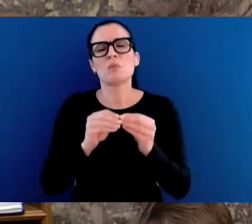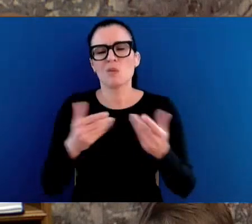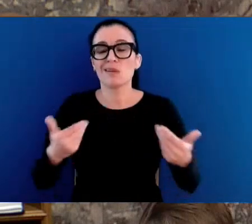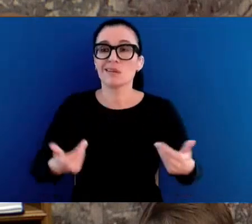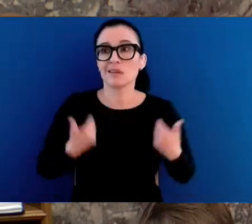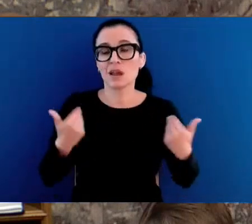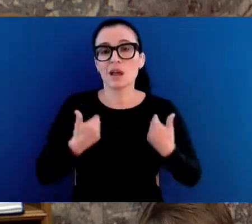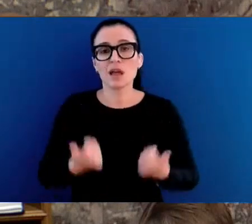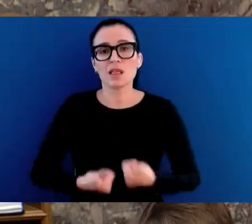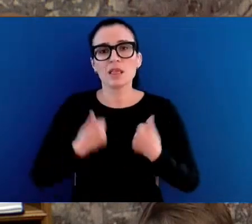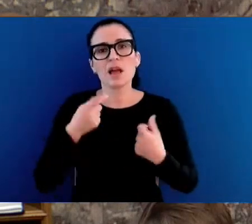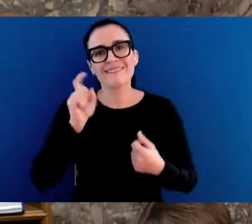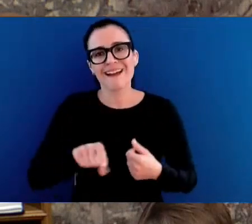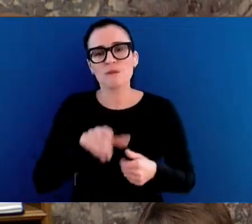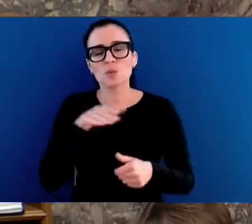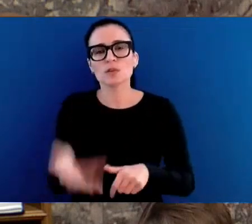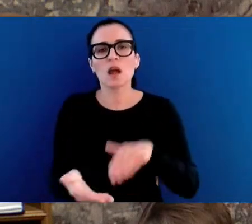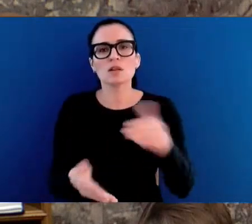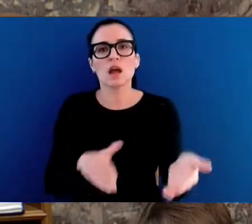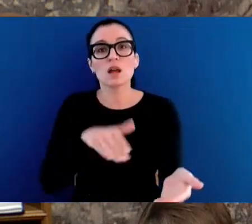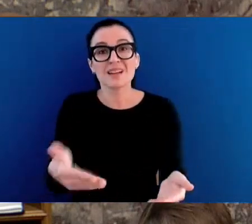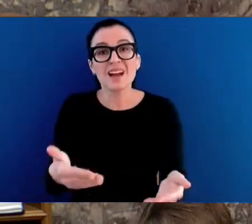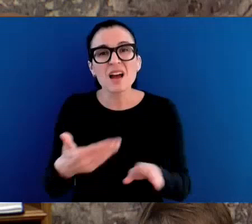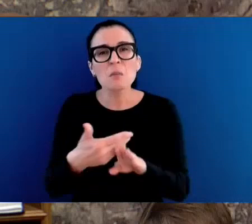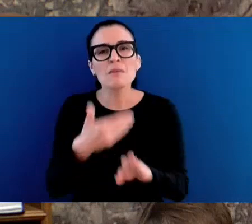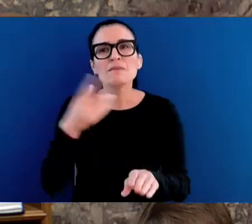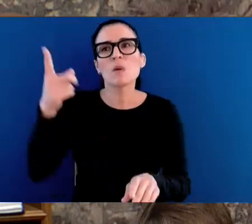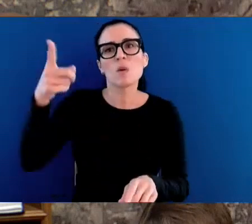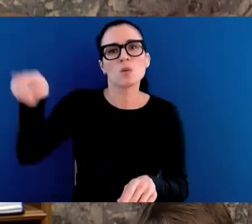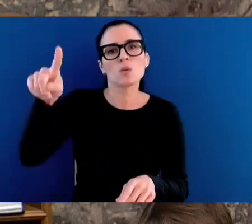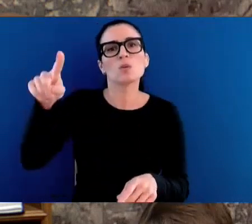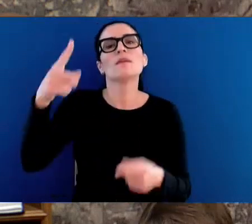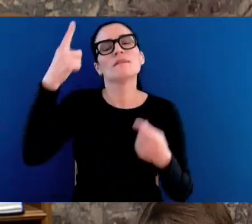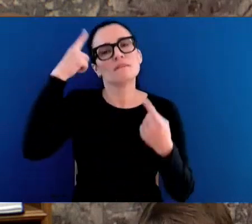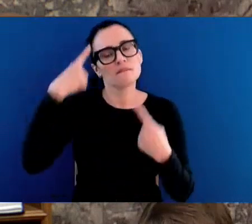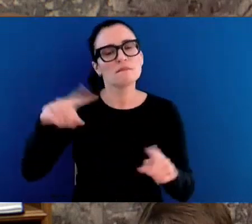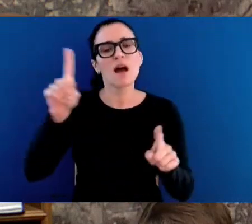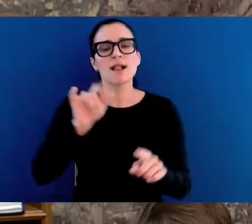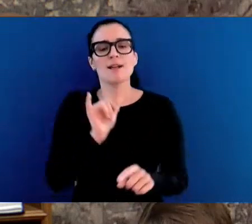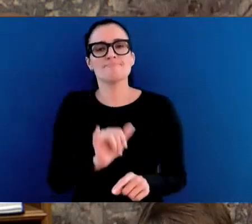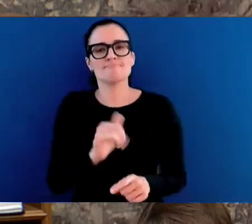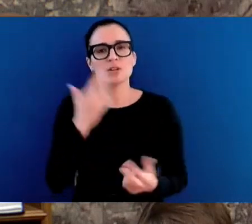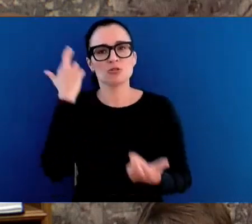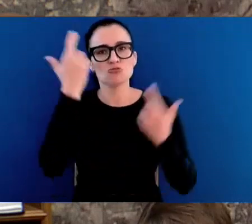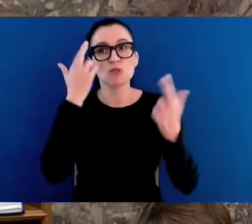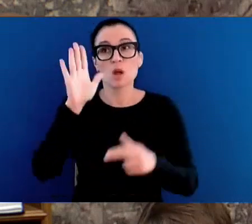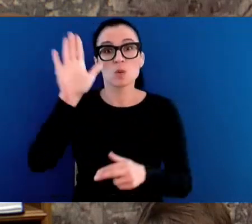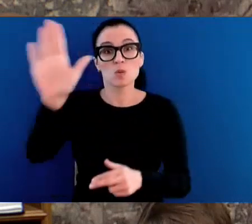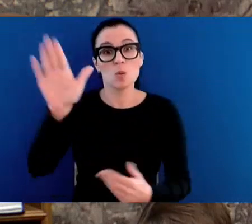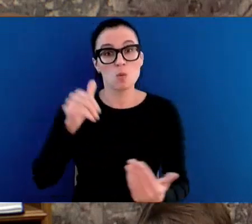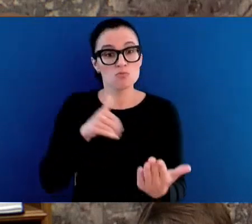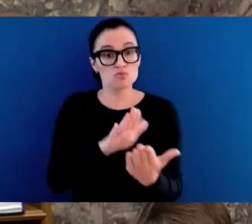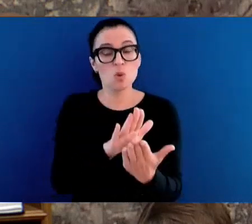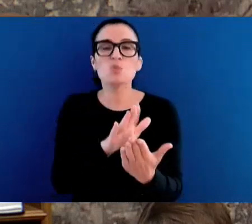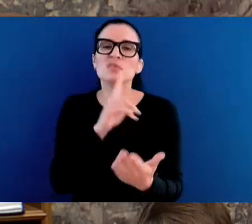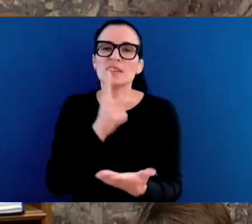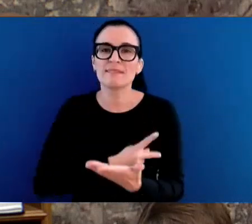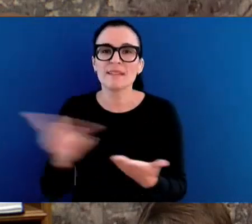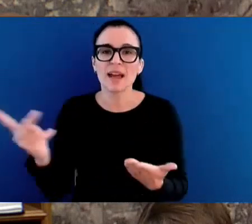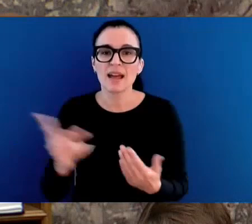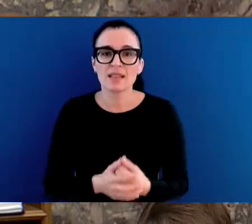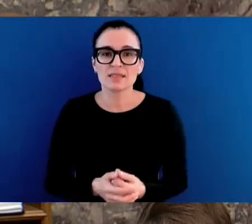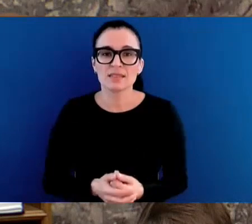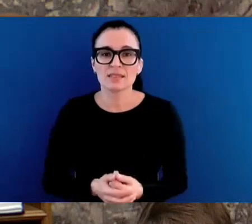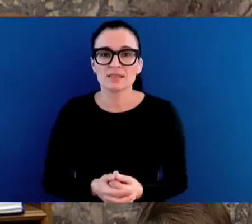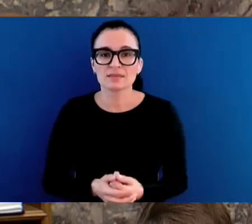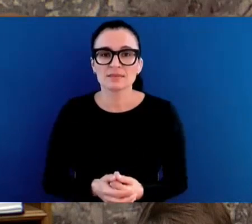this drug crisis is tragically failing and that dramatic changes are necessary and urgently needed to protect